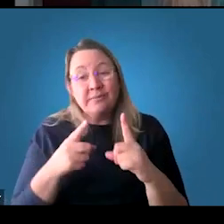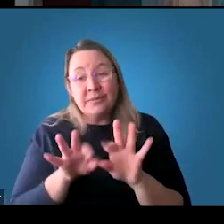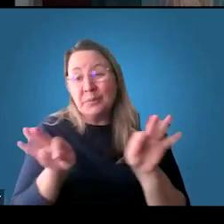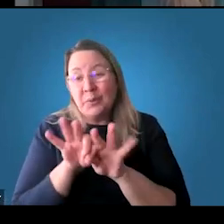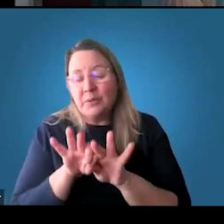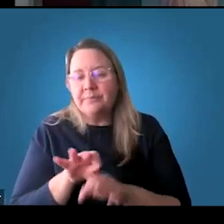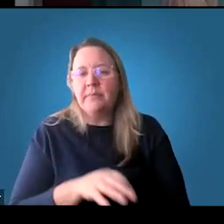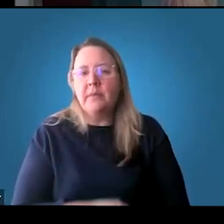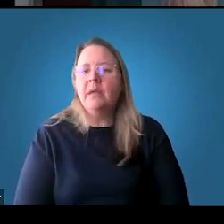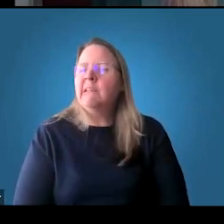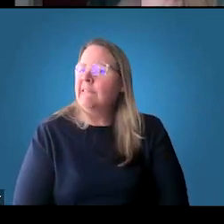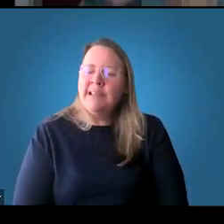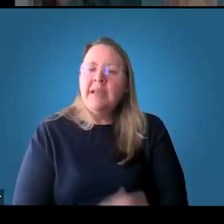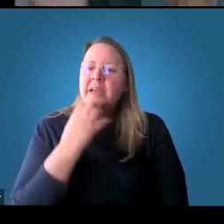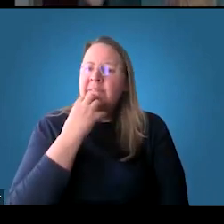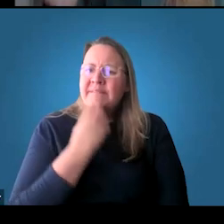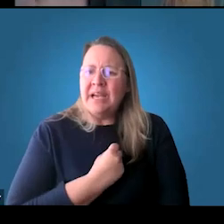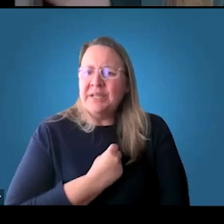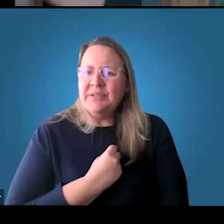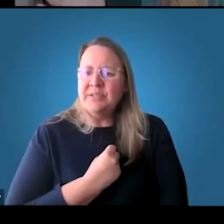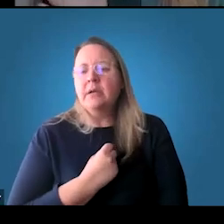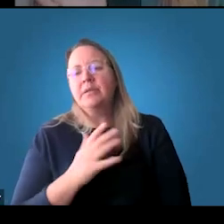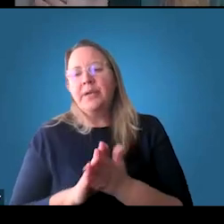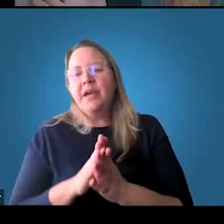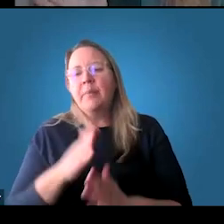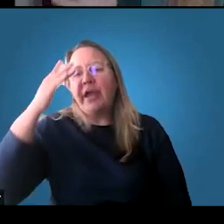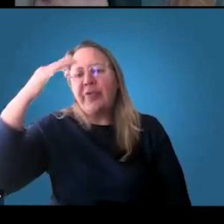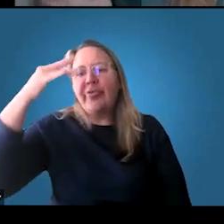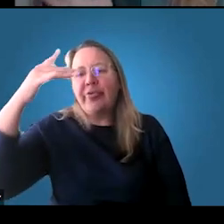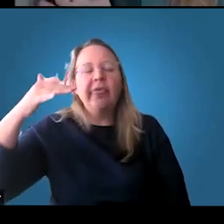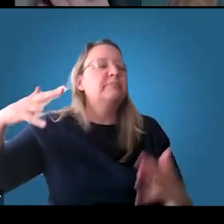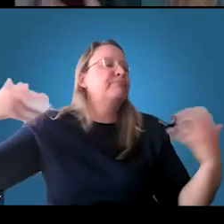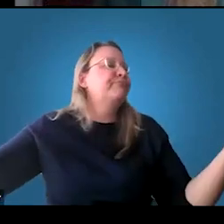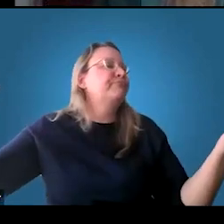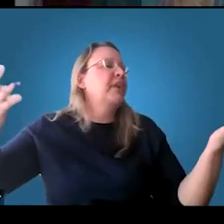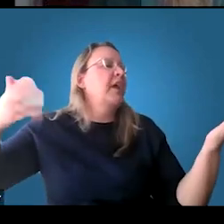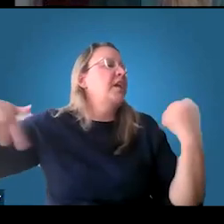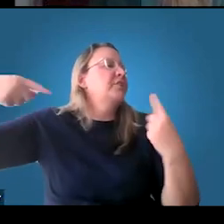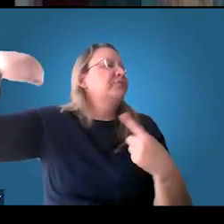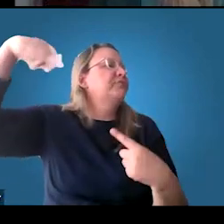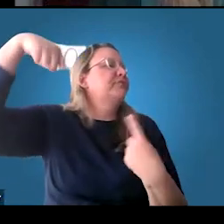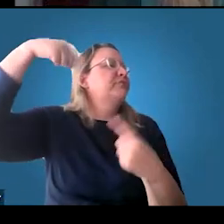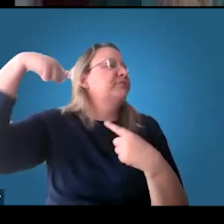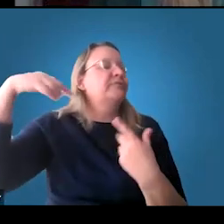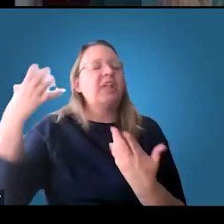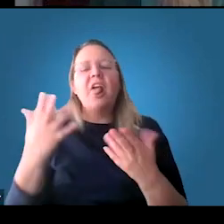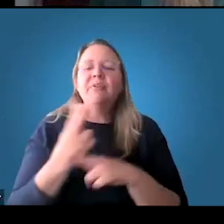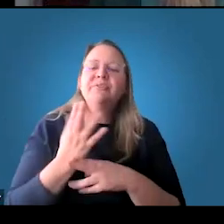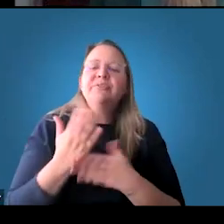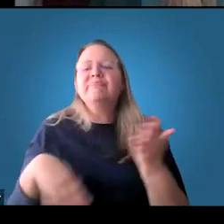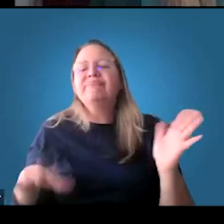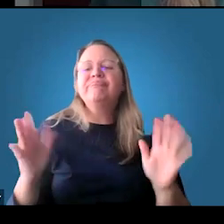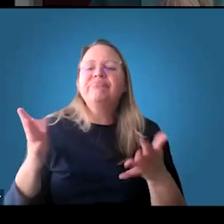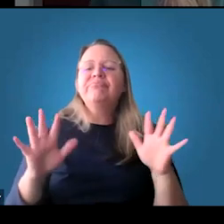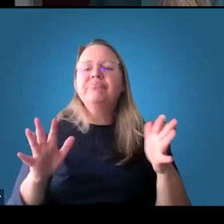to stop at treating those values as the ethereal atmosphere floating around our North Star. The key is to use those values